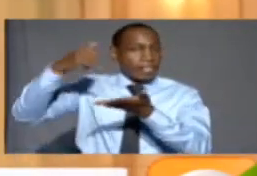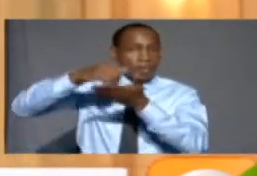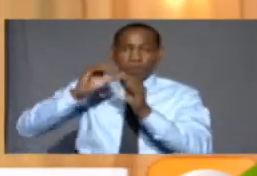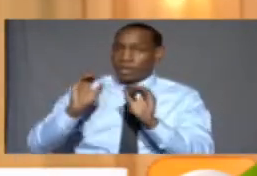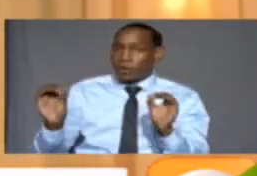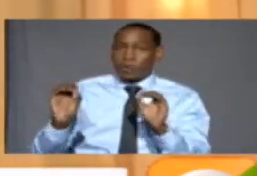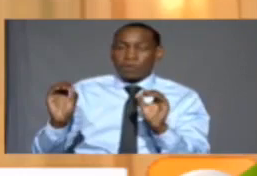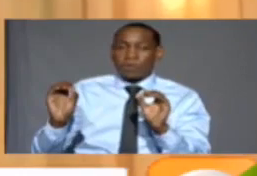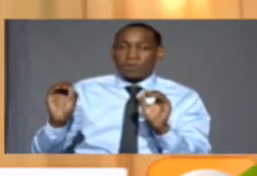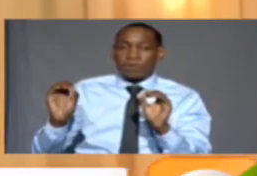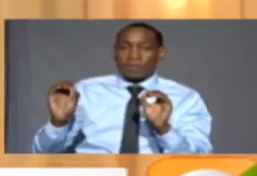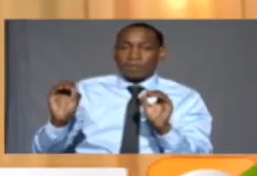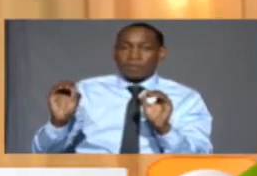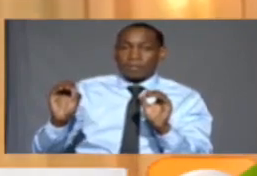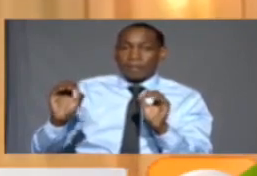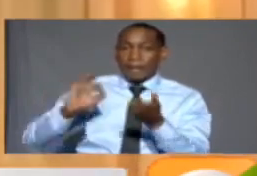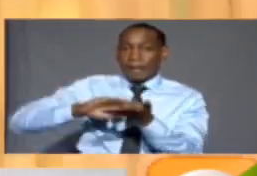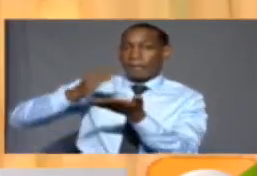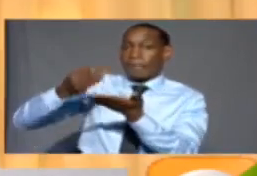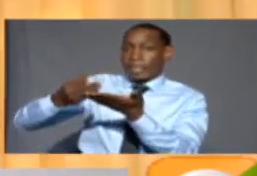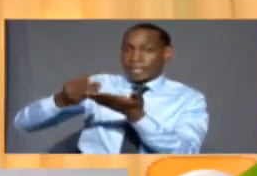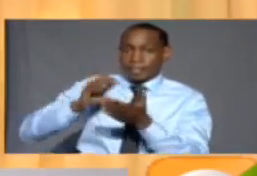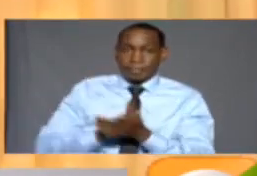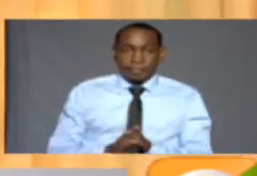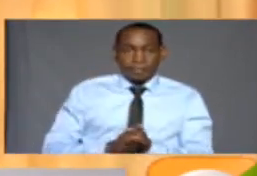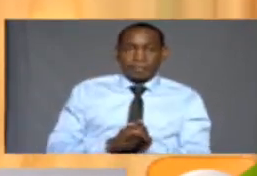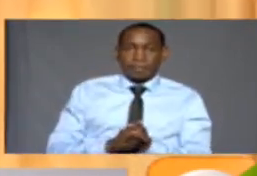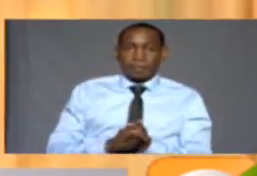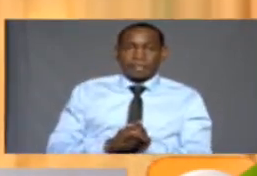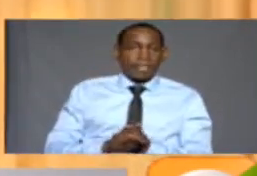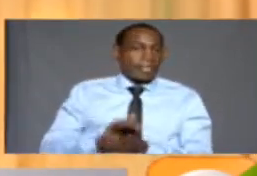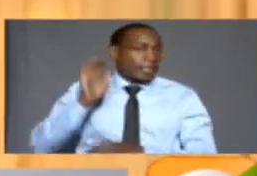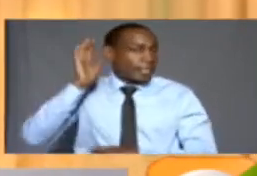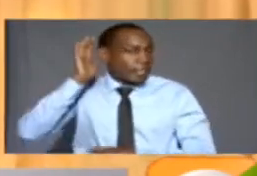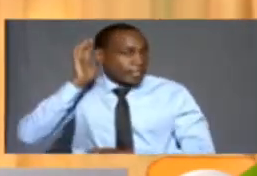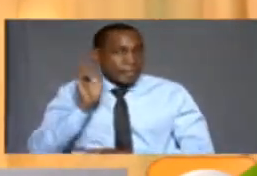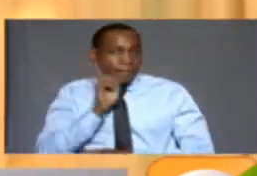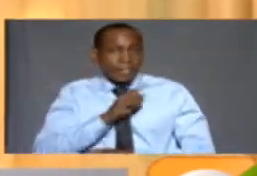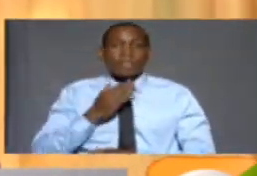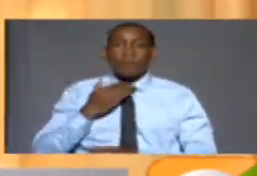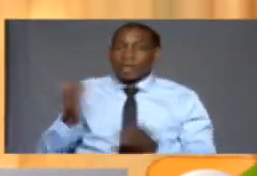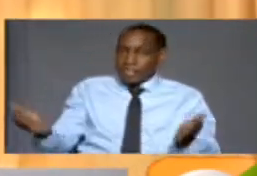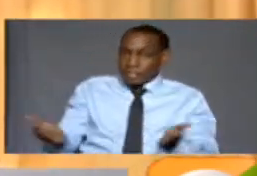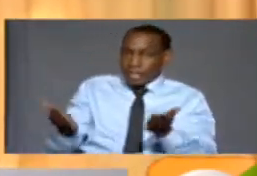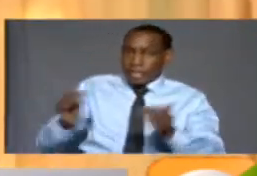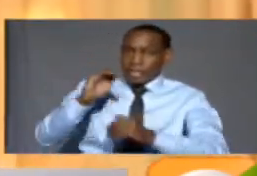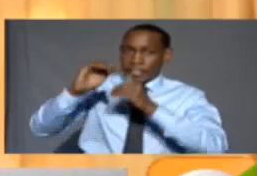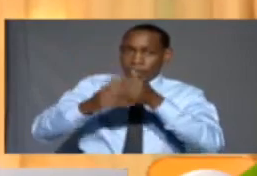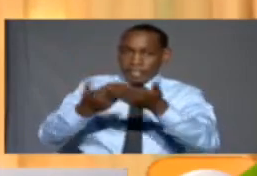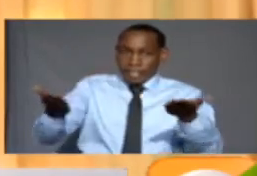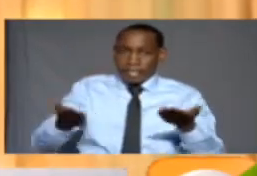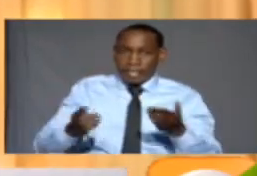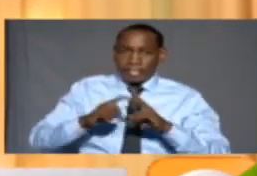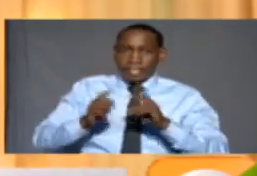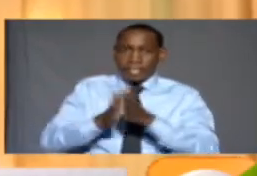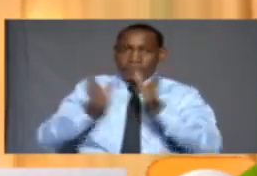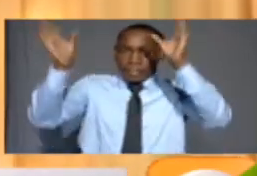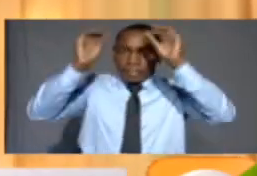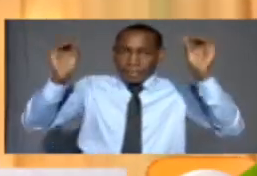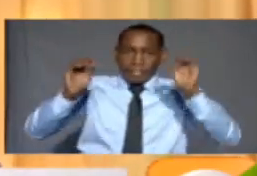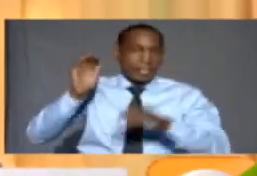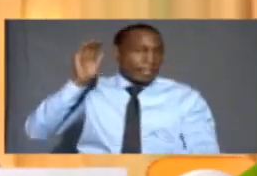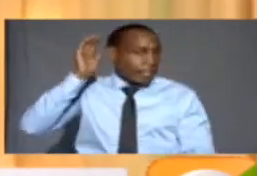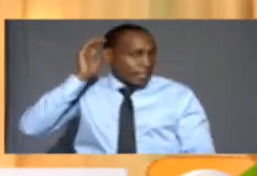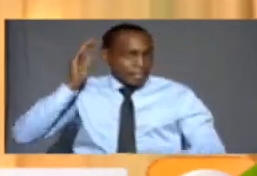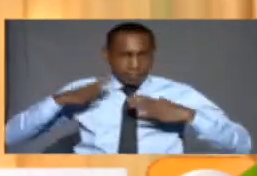out in the funding. I've listened to you and I would like to encourage everybody from the president. Let us listen to